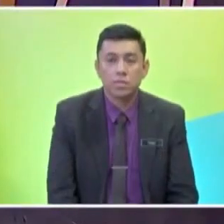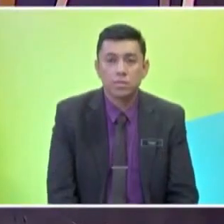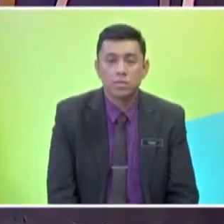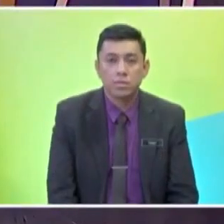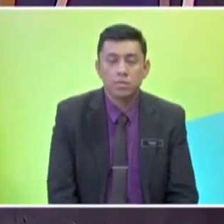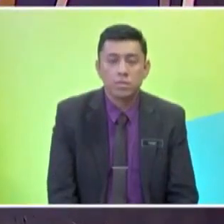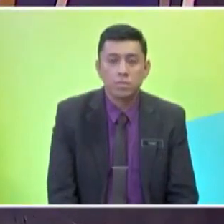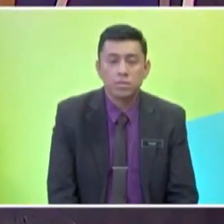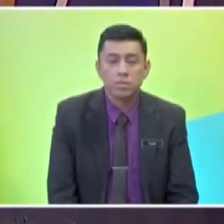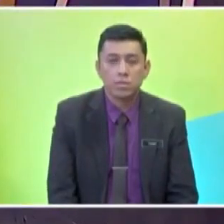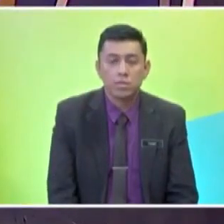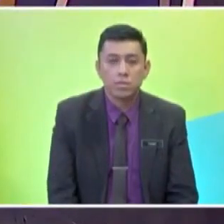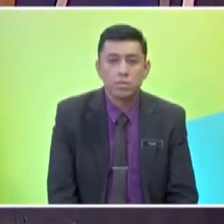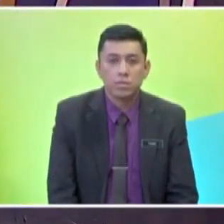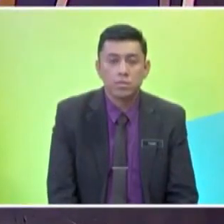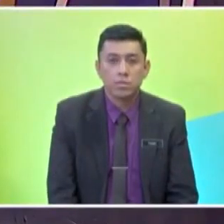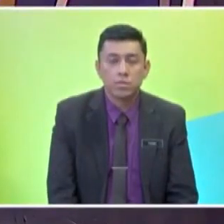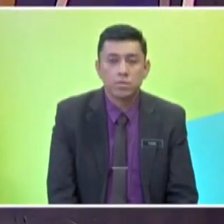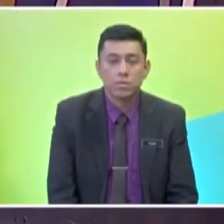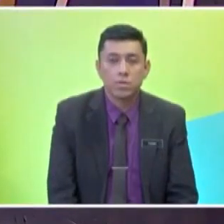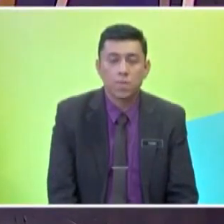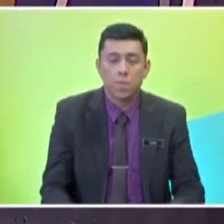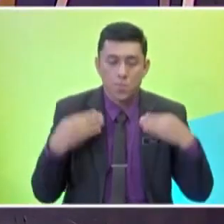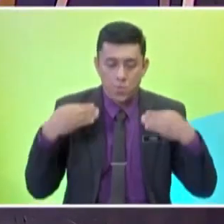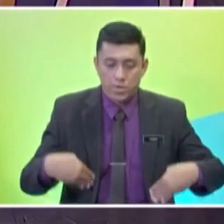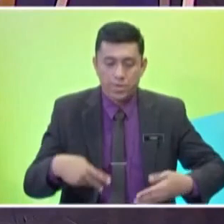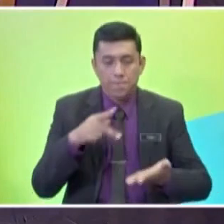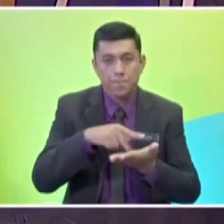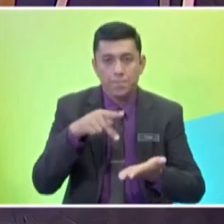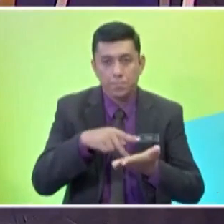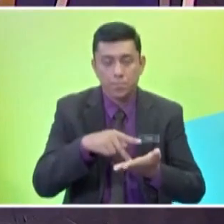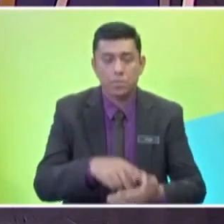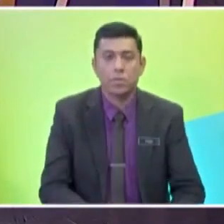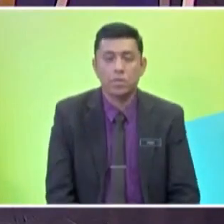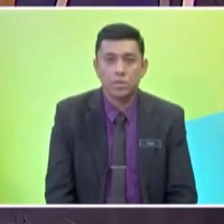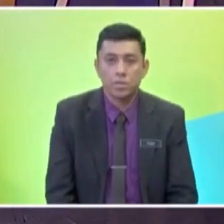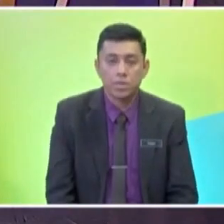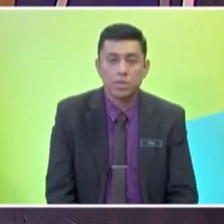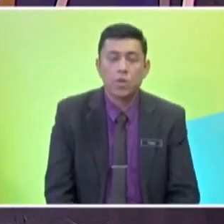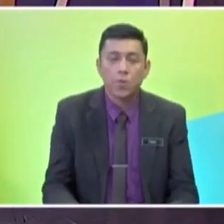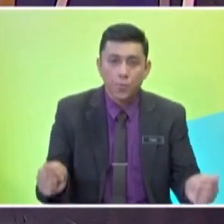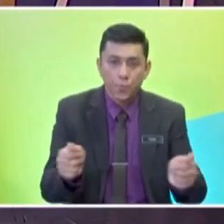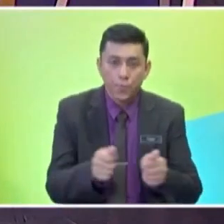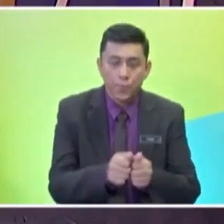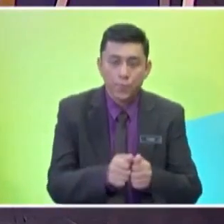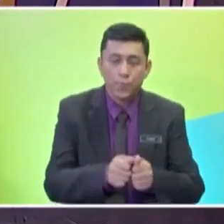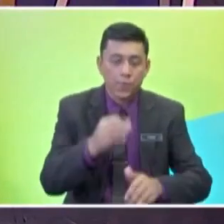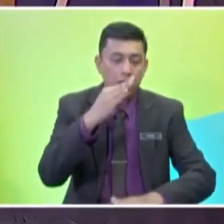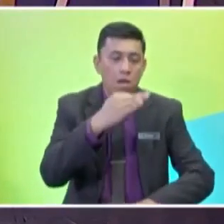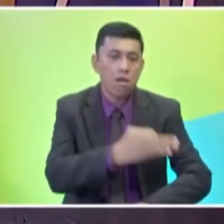as teacher mentioned earlier, the body parts of a cat is fully covered with